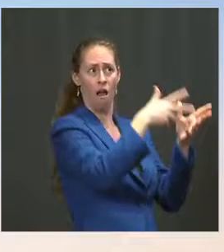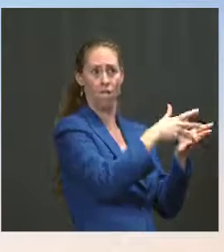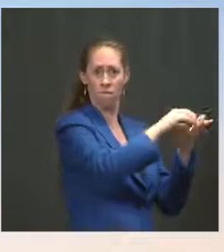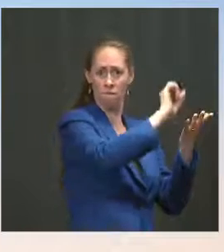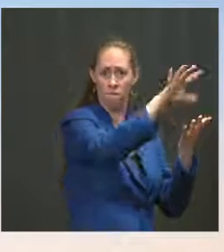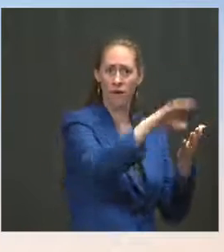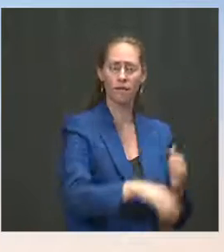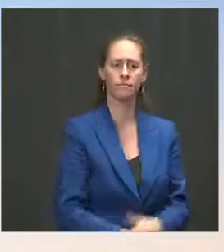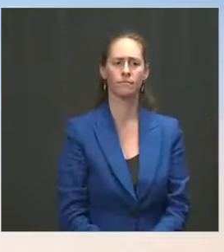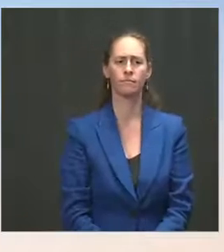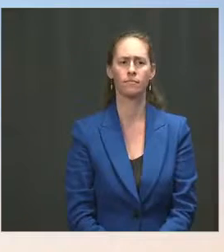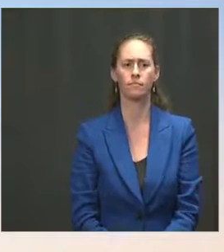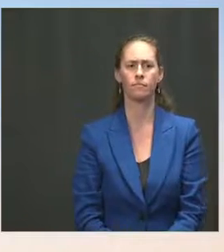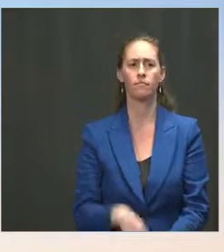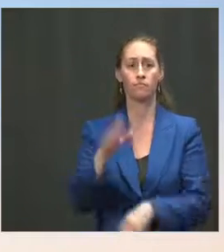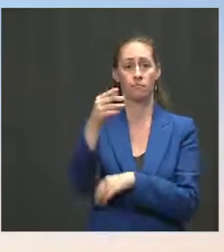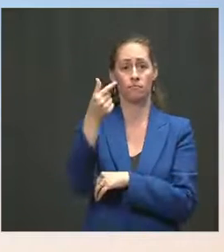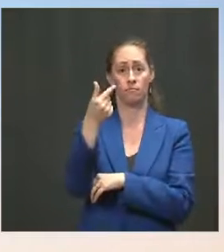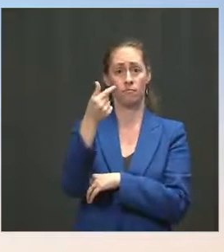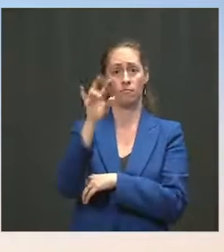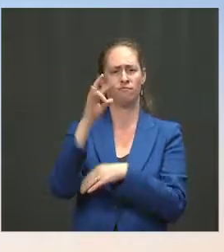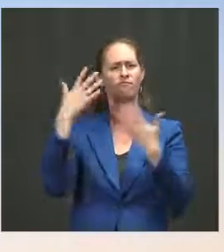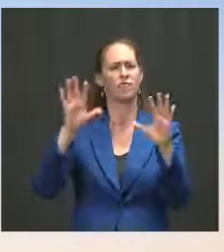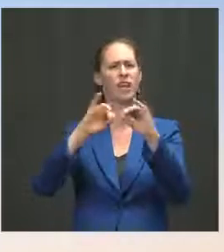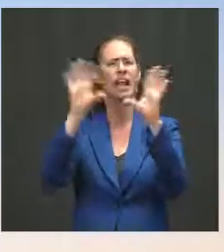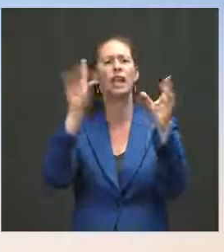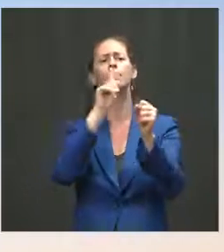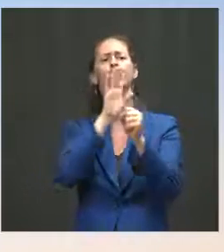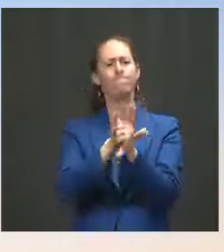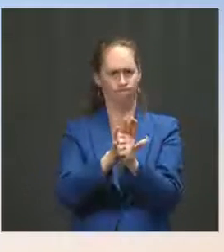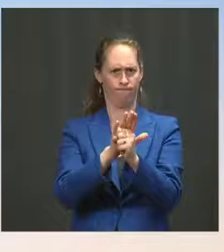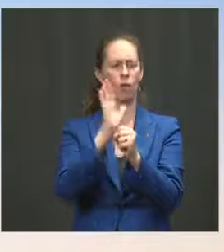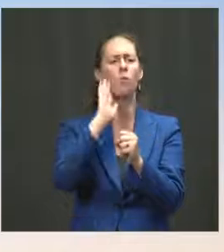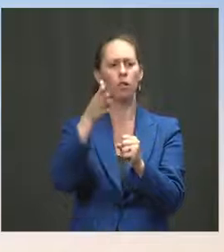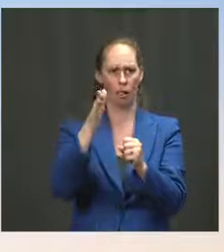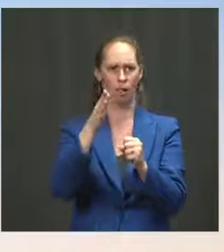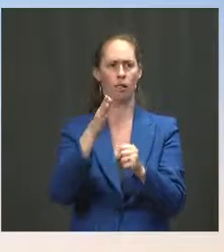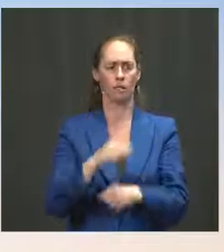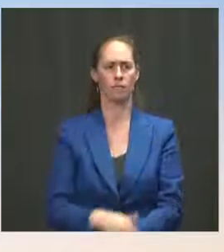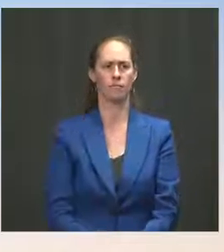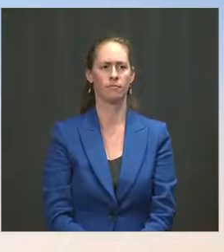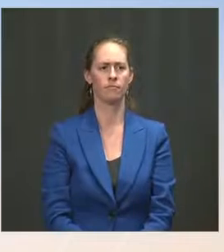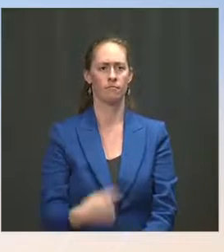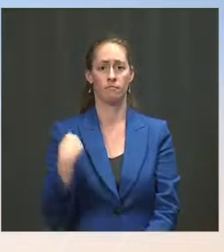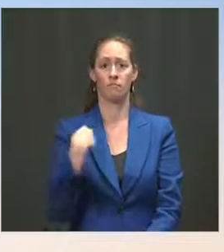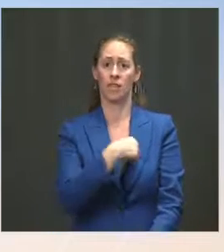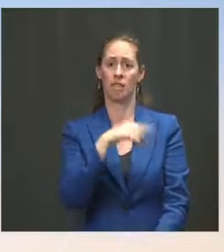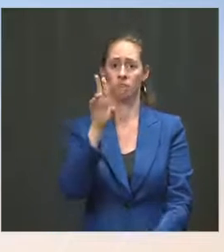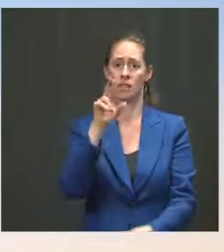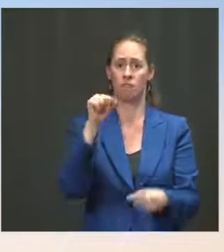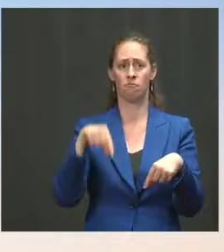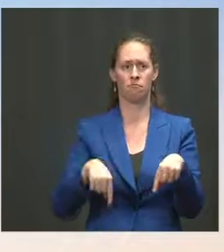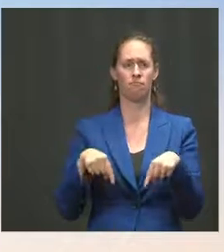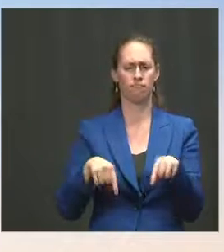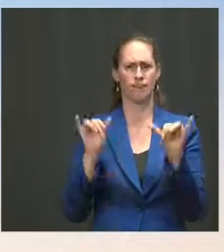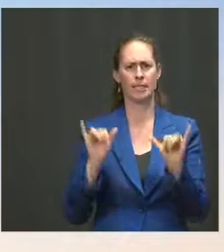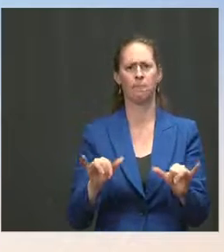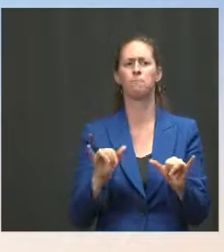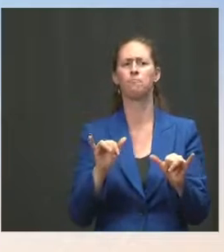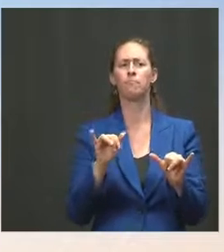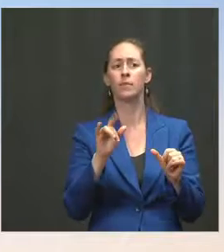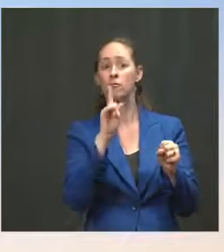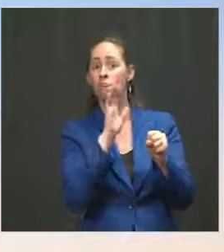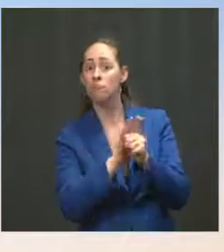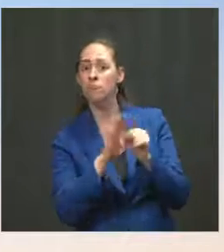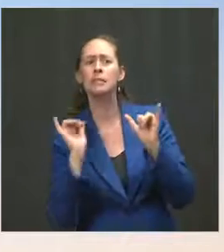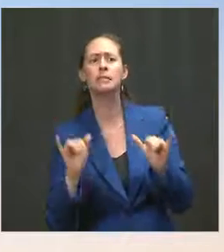which is significant and will be implemented. We are going to continue to build on what we've already announced. So we plan to share tens of millions of doses